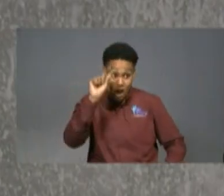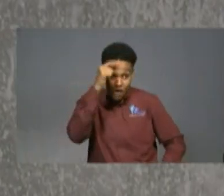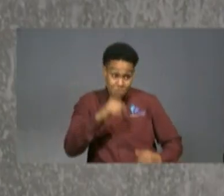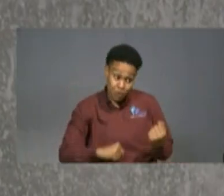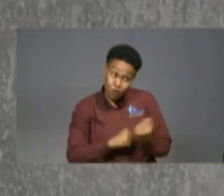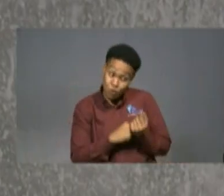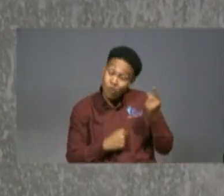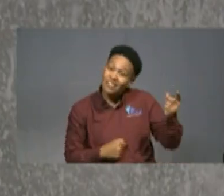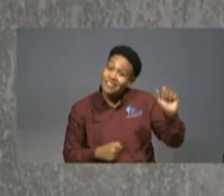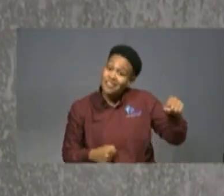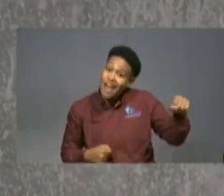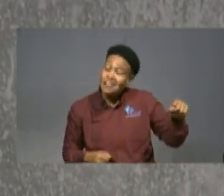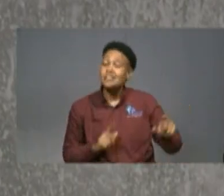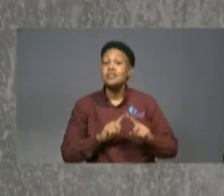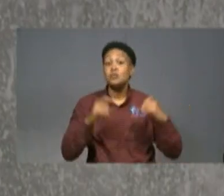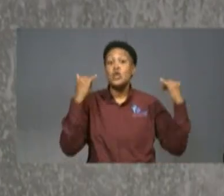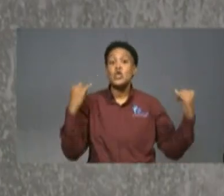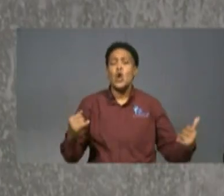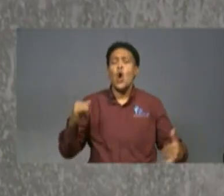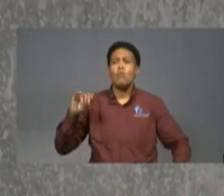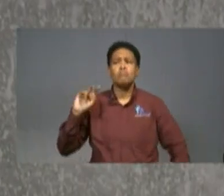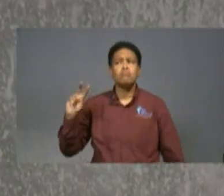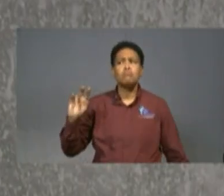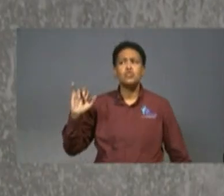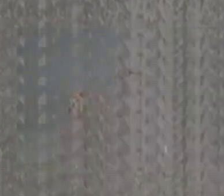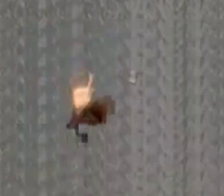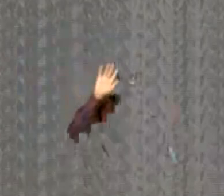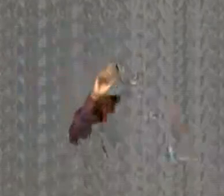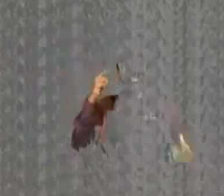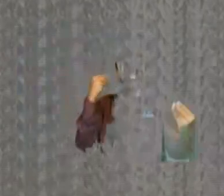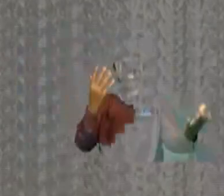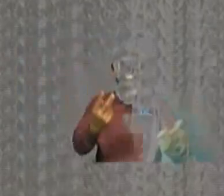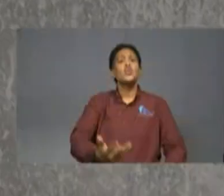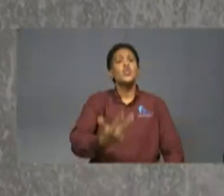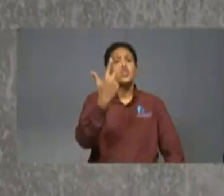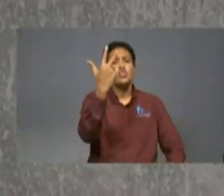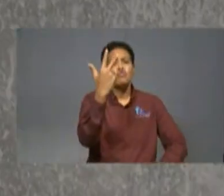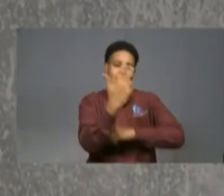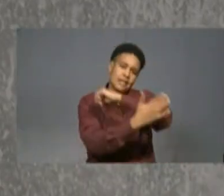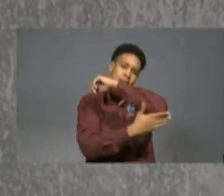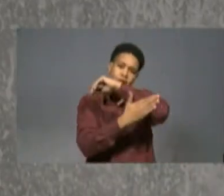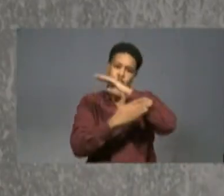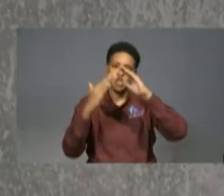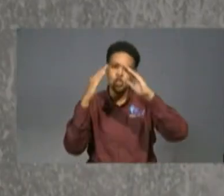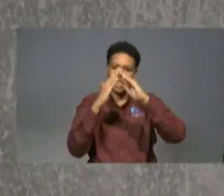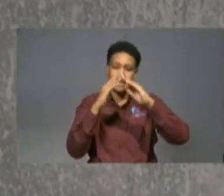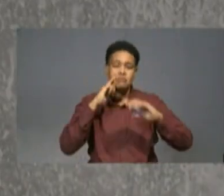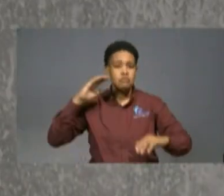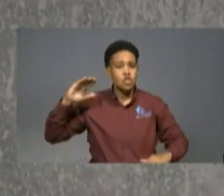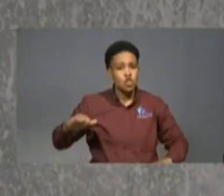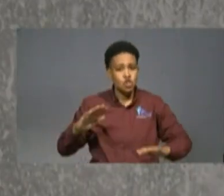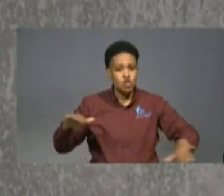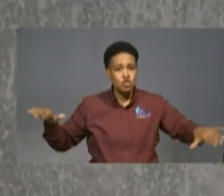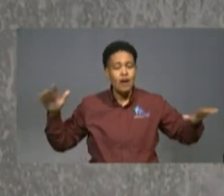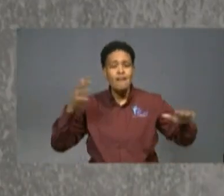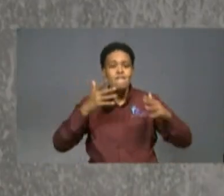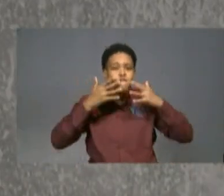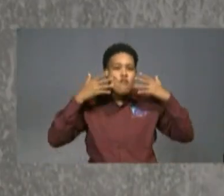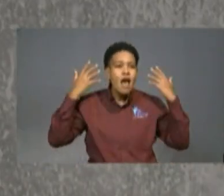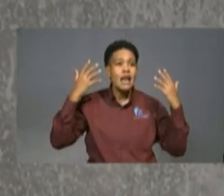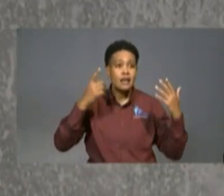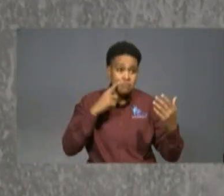it. Now, the Jamaica Labour Party will deliver 3 national shelters. They'll be child-friendly, they'll provide